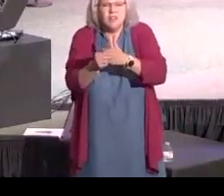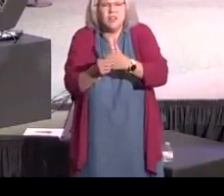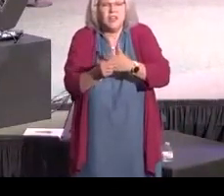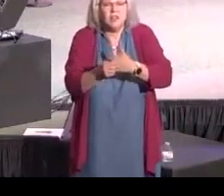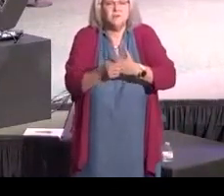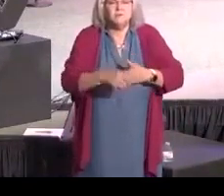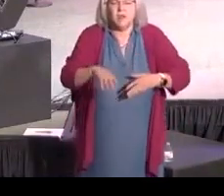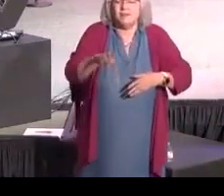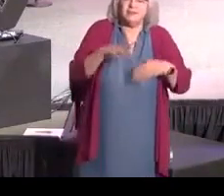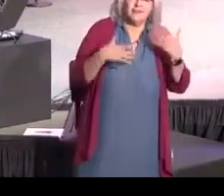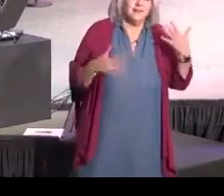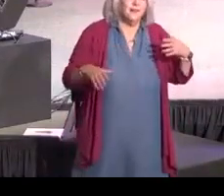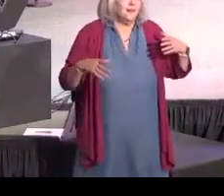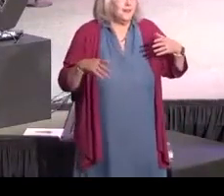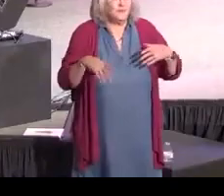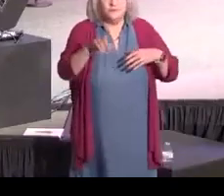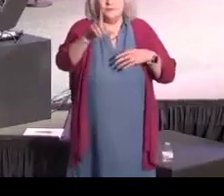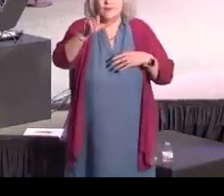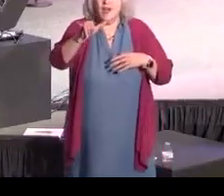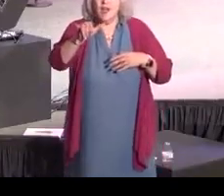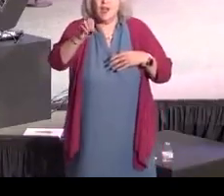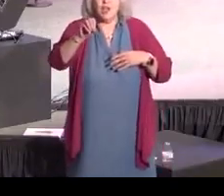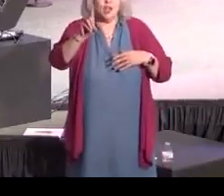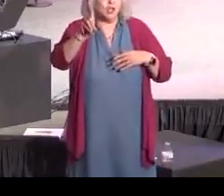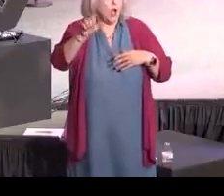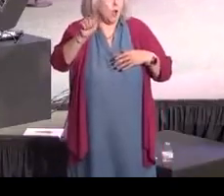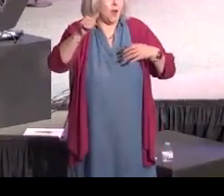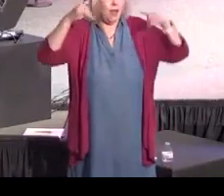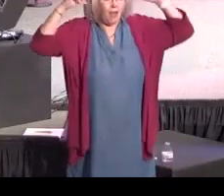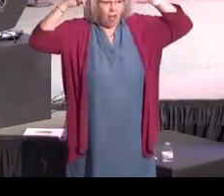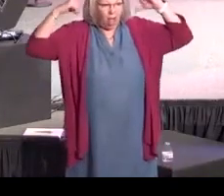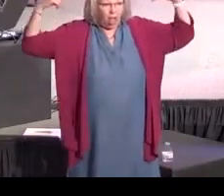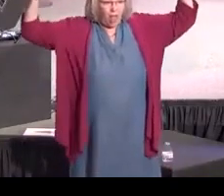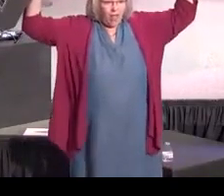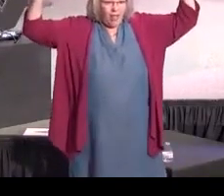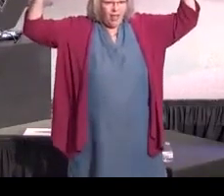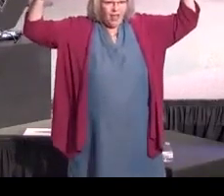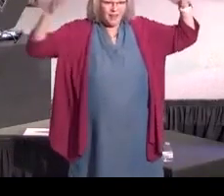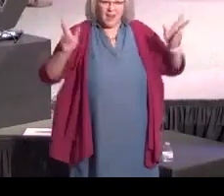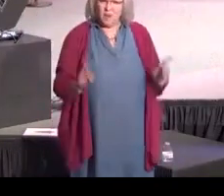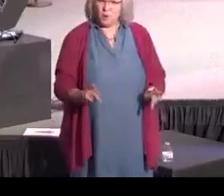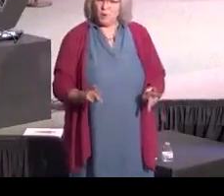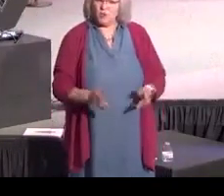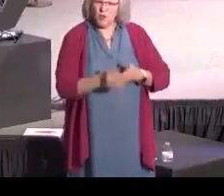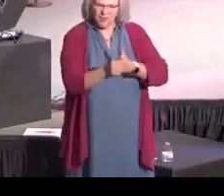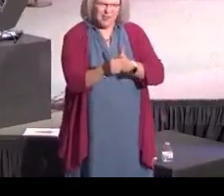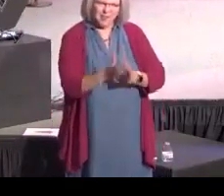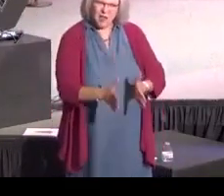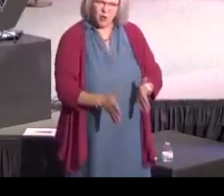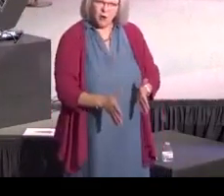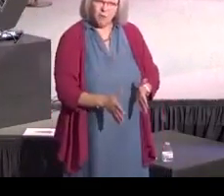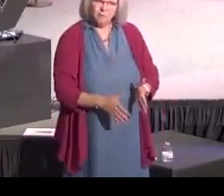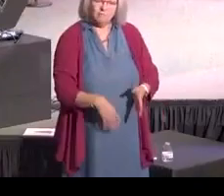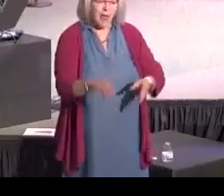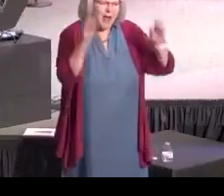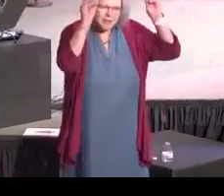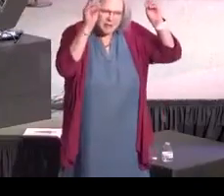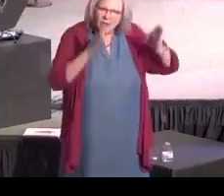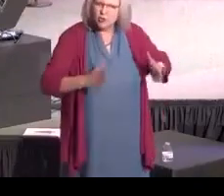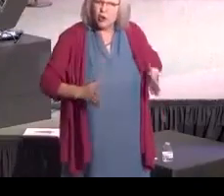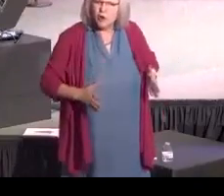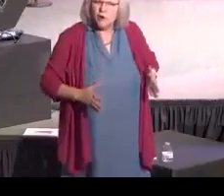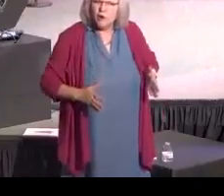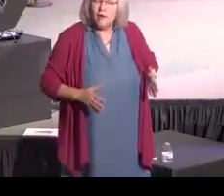this Yoda-type person, this sage of the Jewish people named Gamaliel. You can see it in Acts